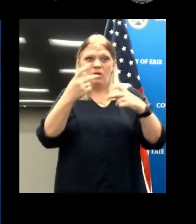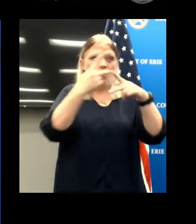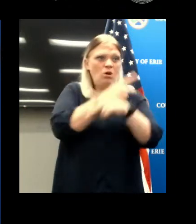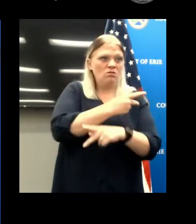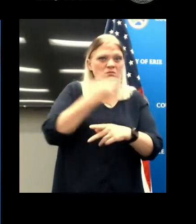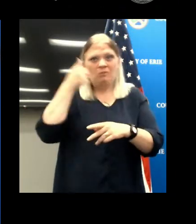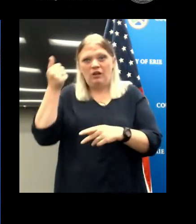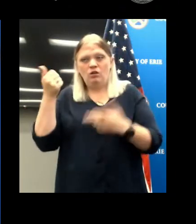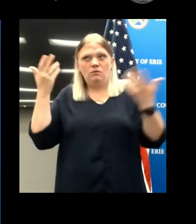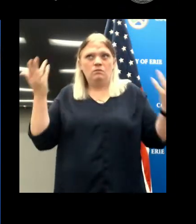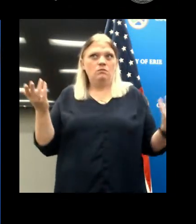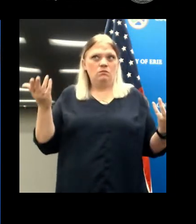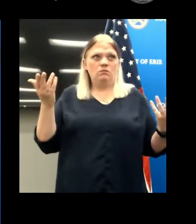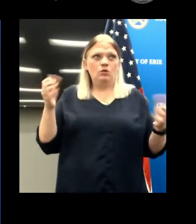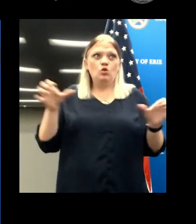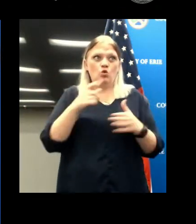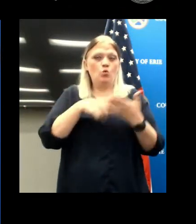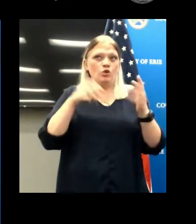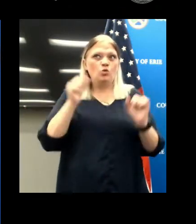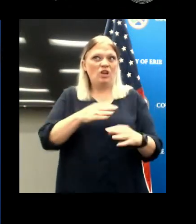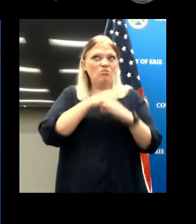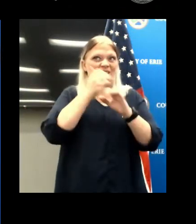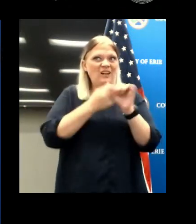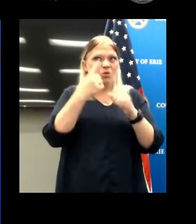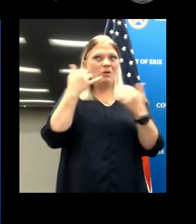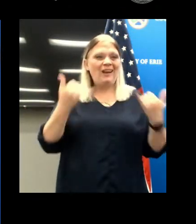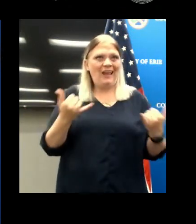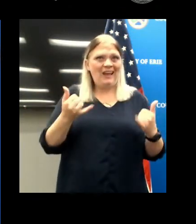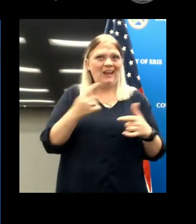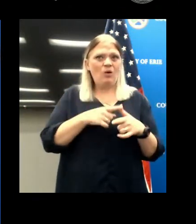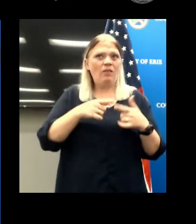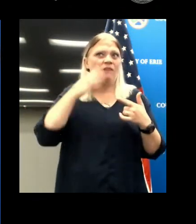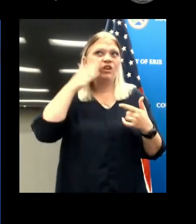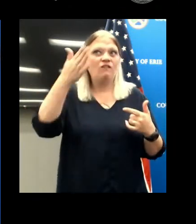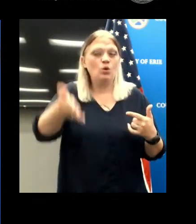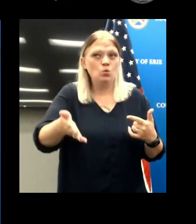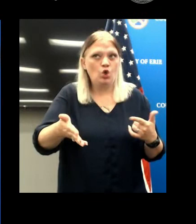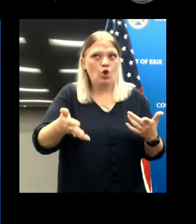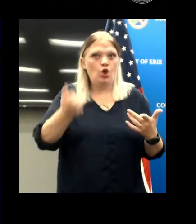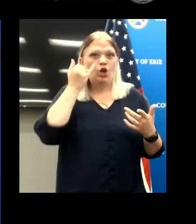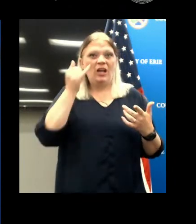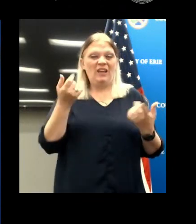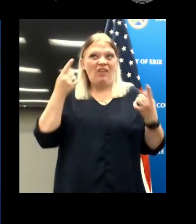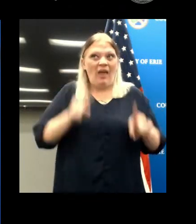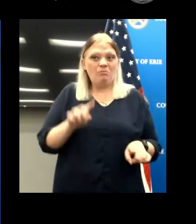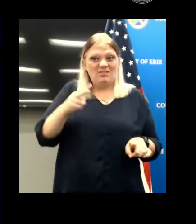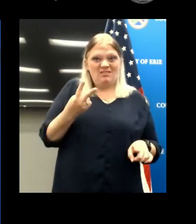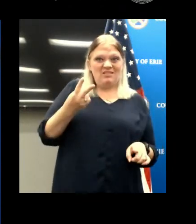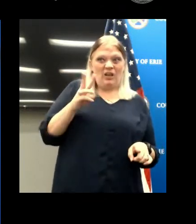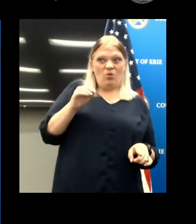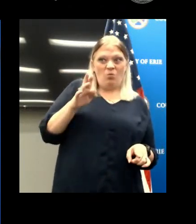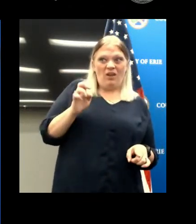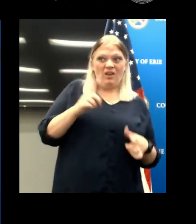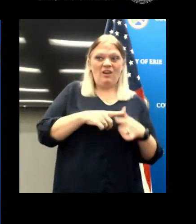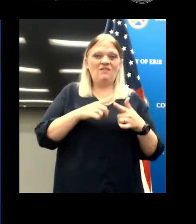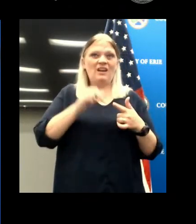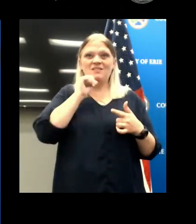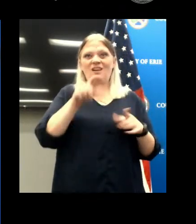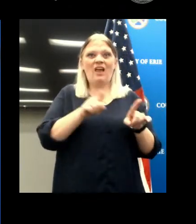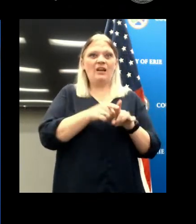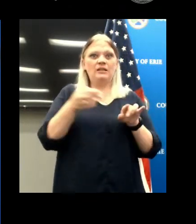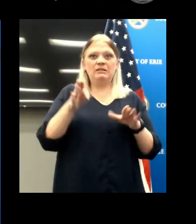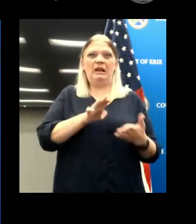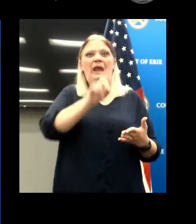better. Let's do what we can to protect everybody now and in the future. So if we do get a second wave, it is not as deadly as the first